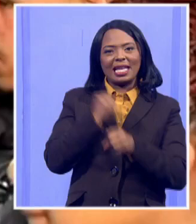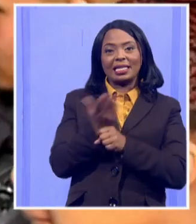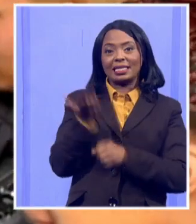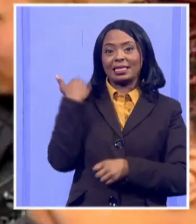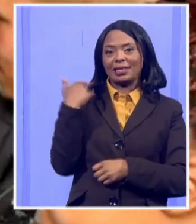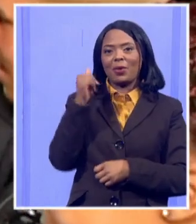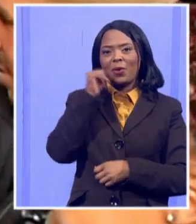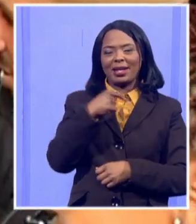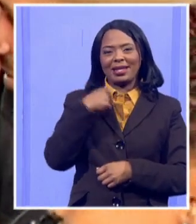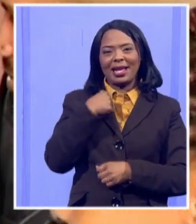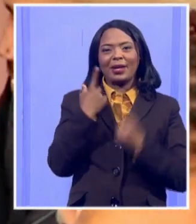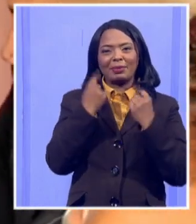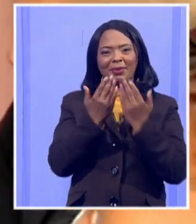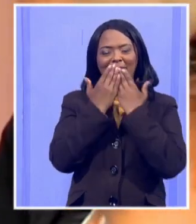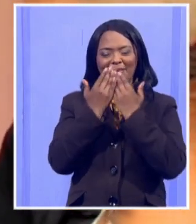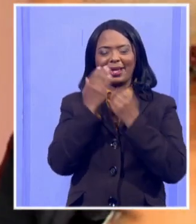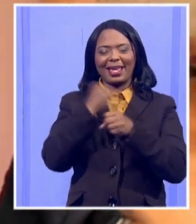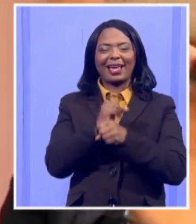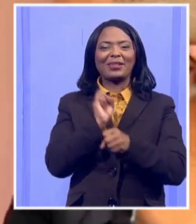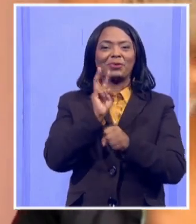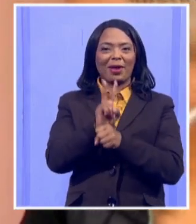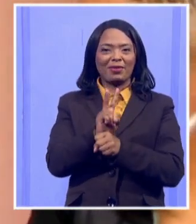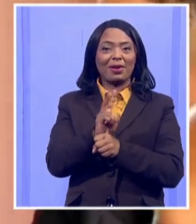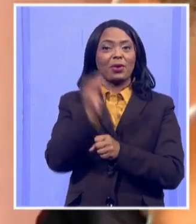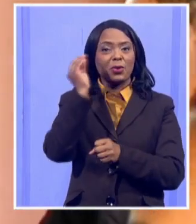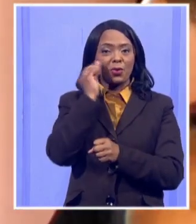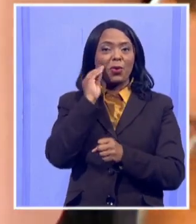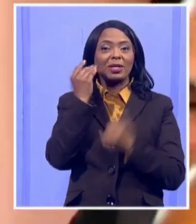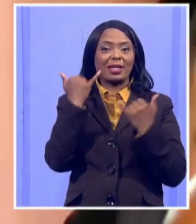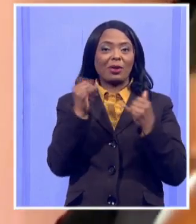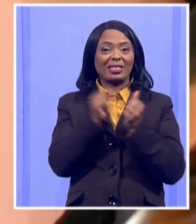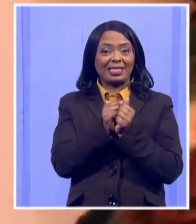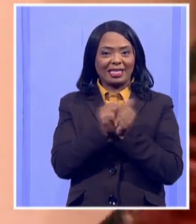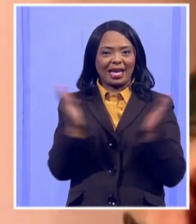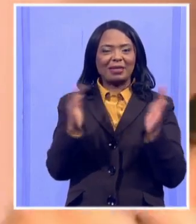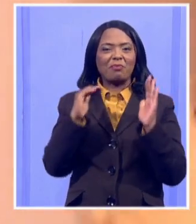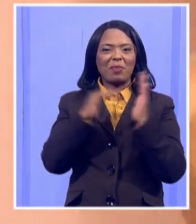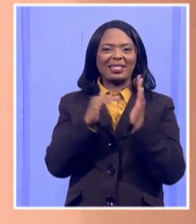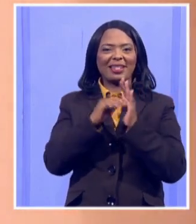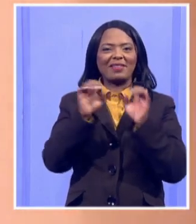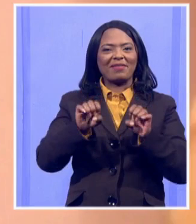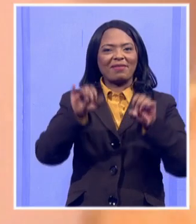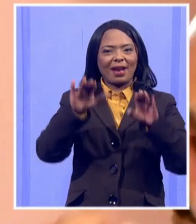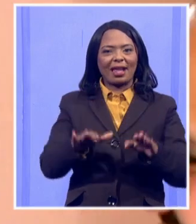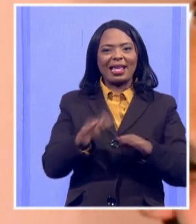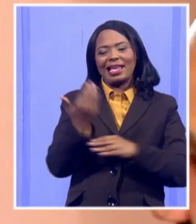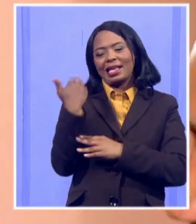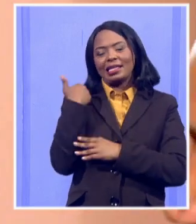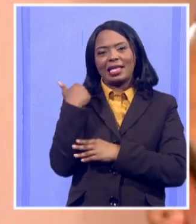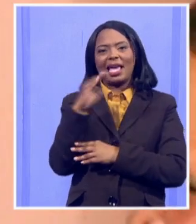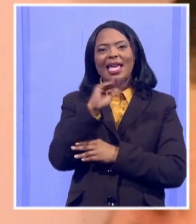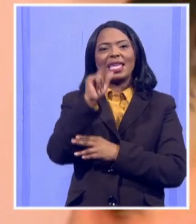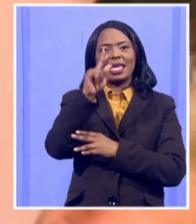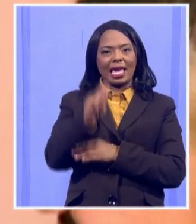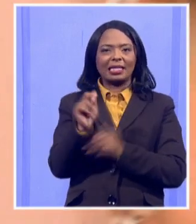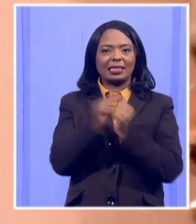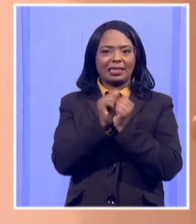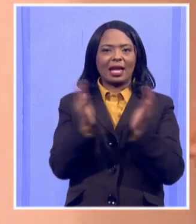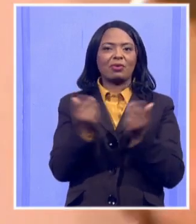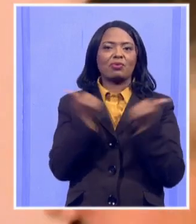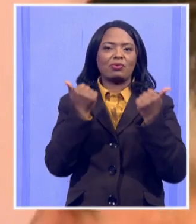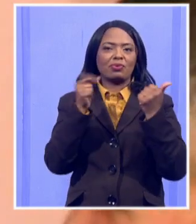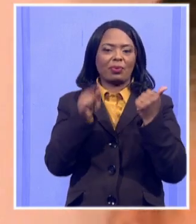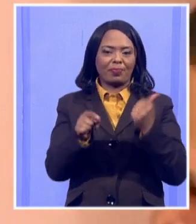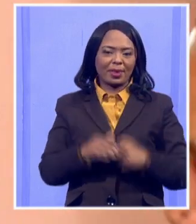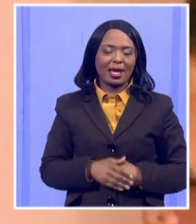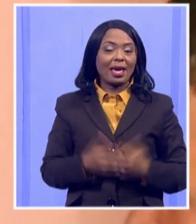12. As you know, the grade 12 started off with their matric finals yesterday with CAT, and I decided to come and join some matrics here in Bethelsdorp